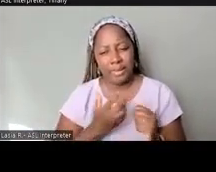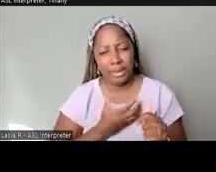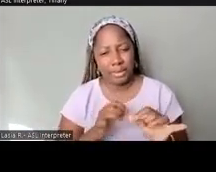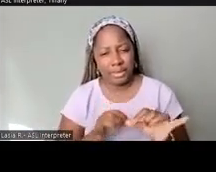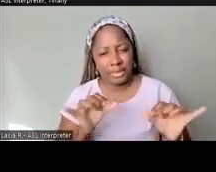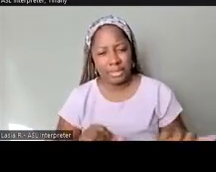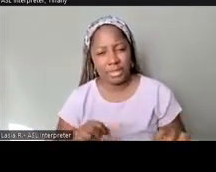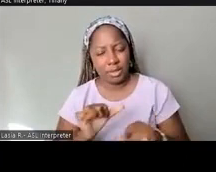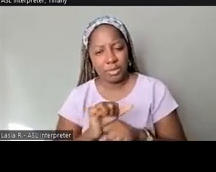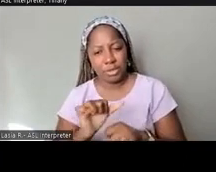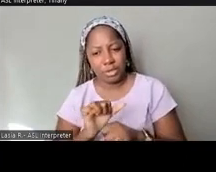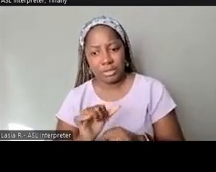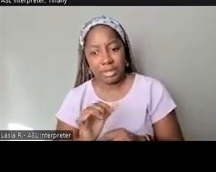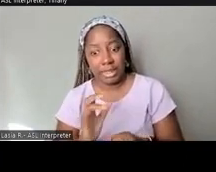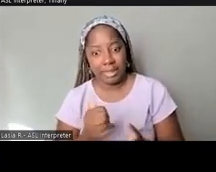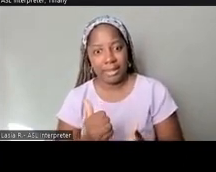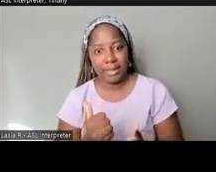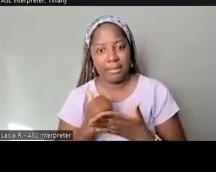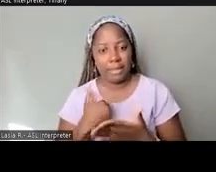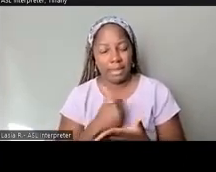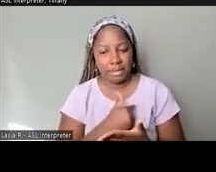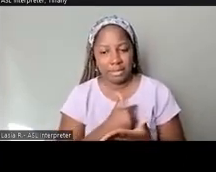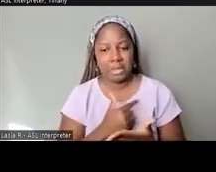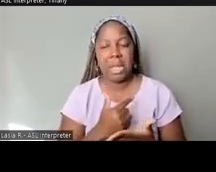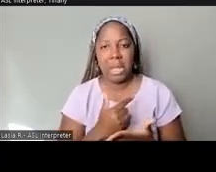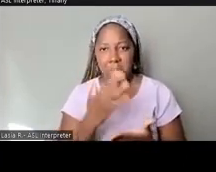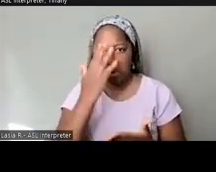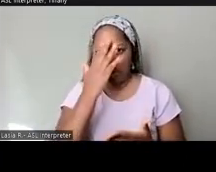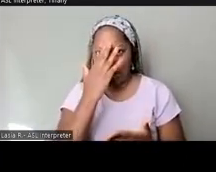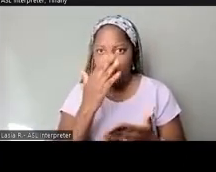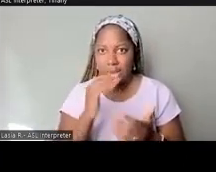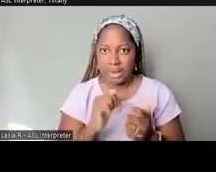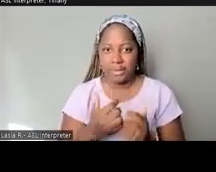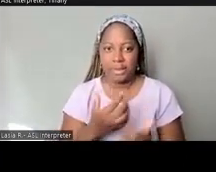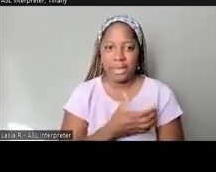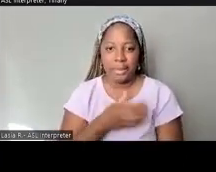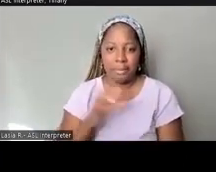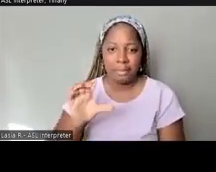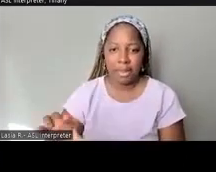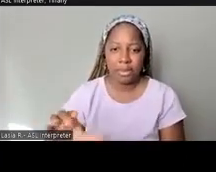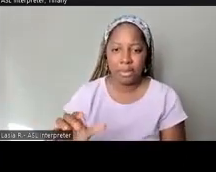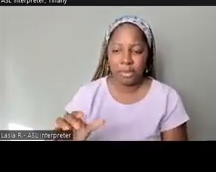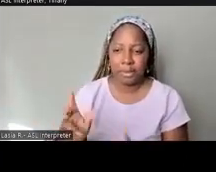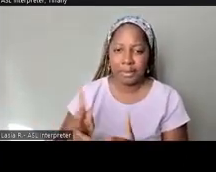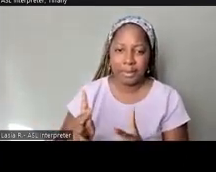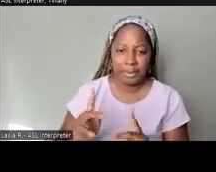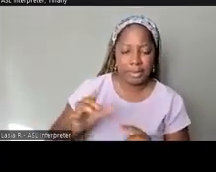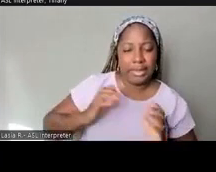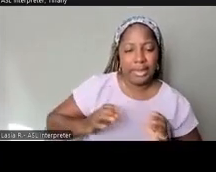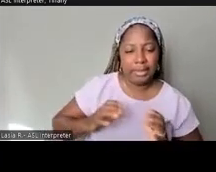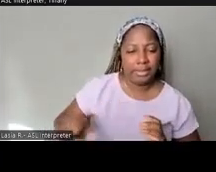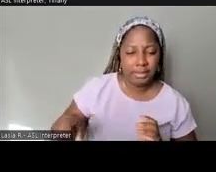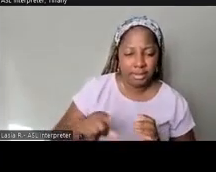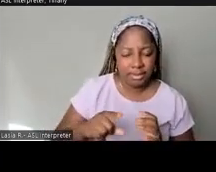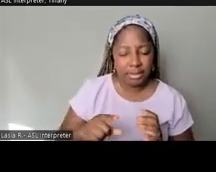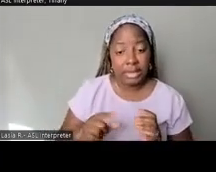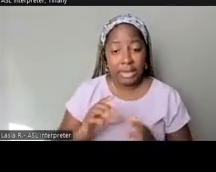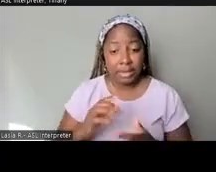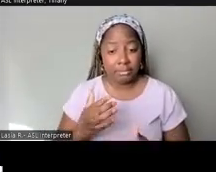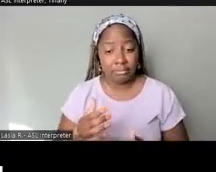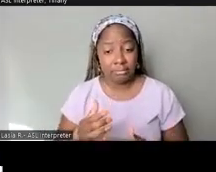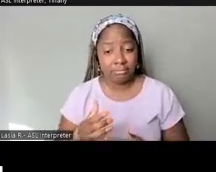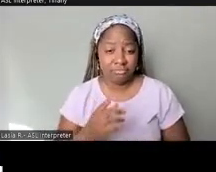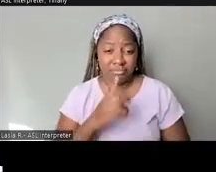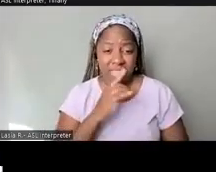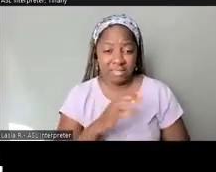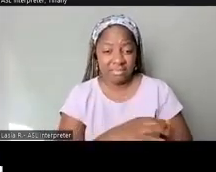and empower the people that we work with, and also to sort of informing ourselves about where these like